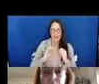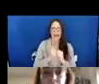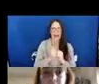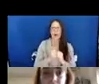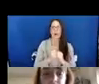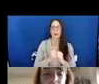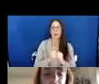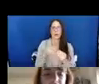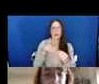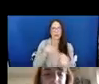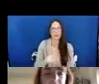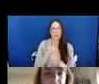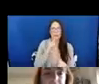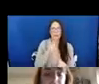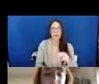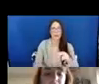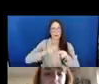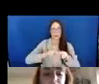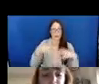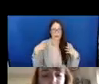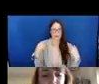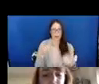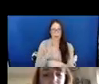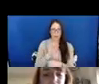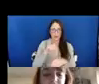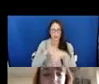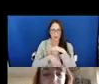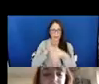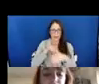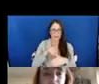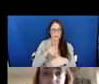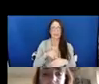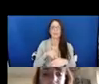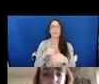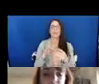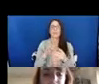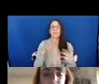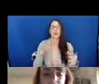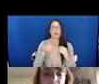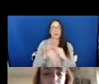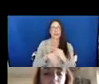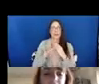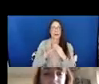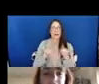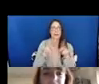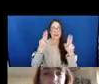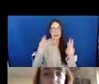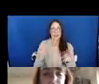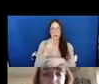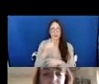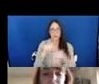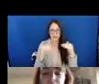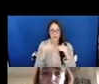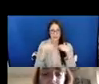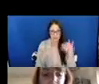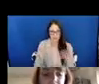to increased healthcare access. I'll then frame telemedicine as an issue of disability justice and question its legitimacy